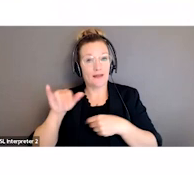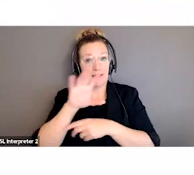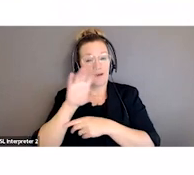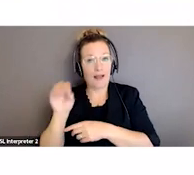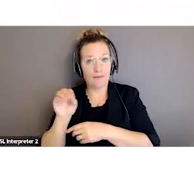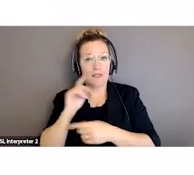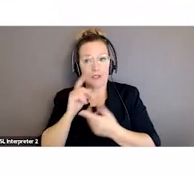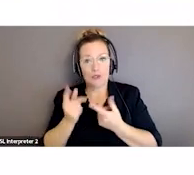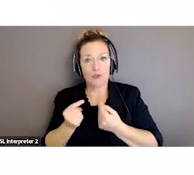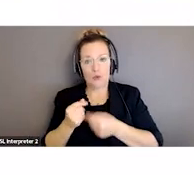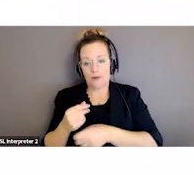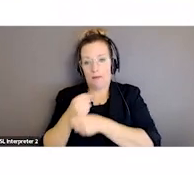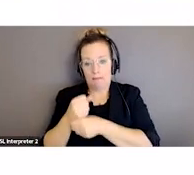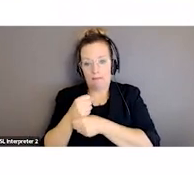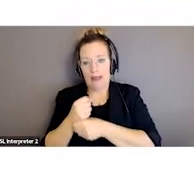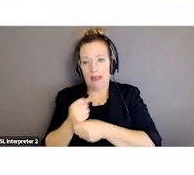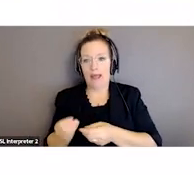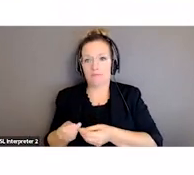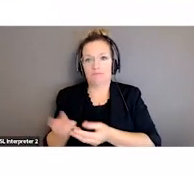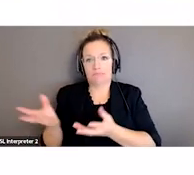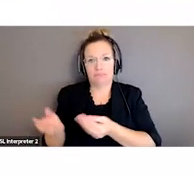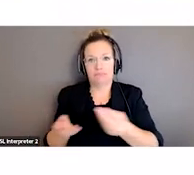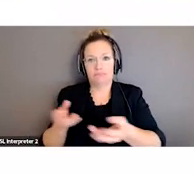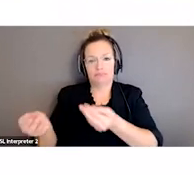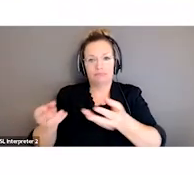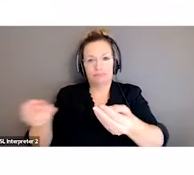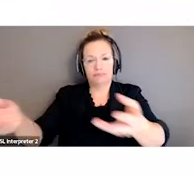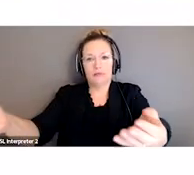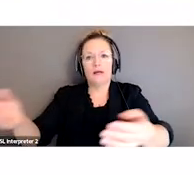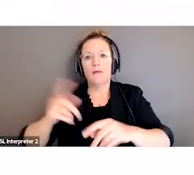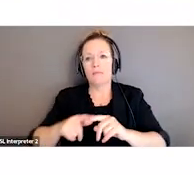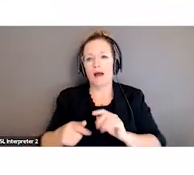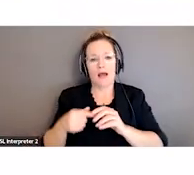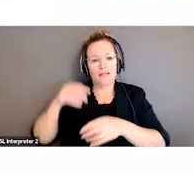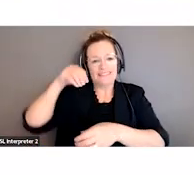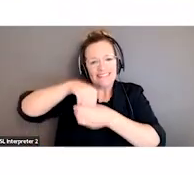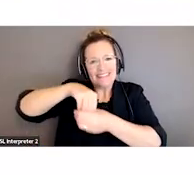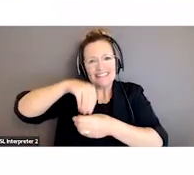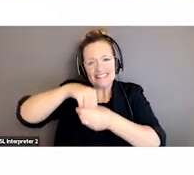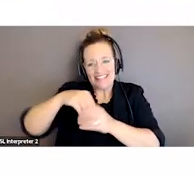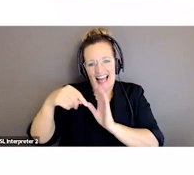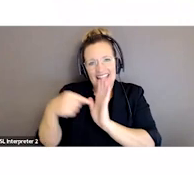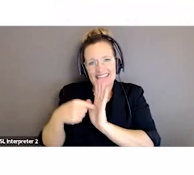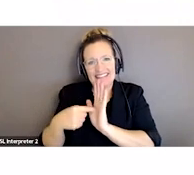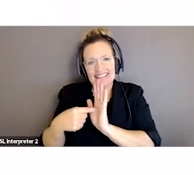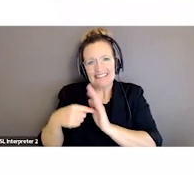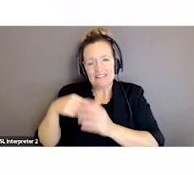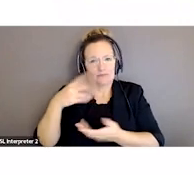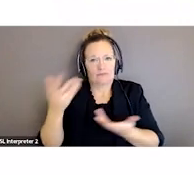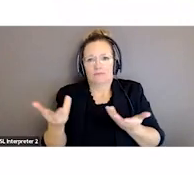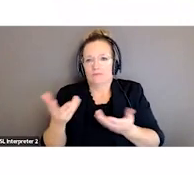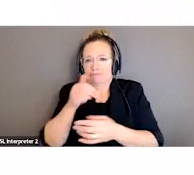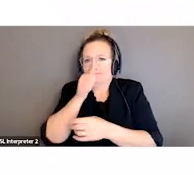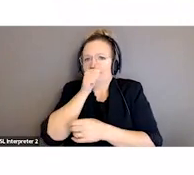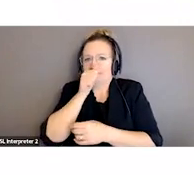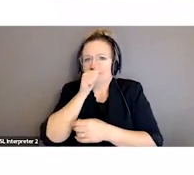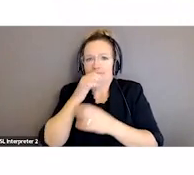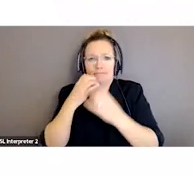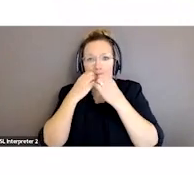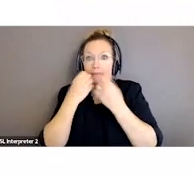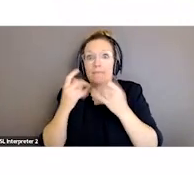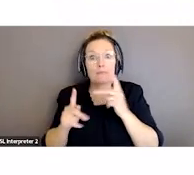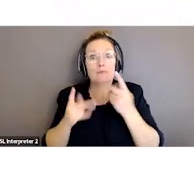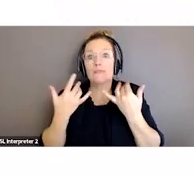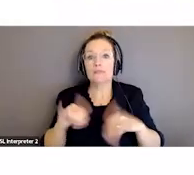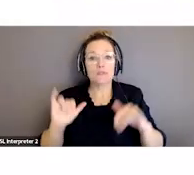then passes it on to its manufacturing partners. Now, to demonstrate the value that a trade secret can have,